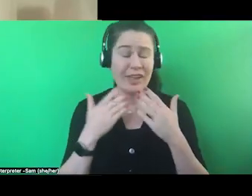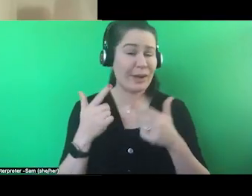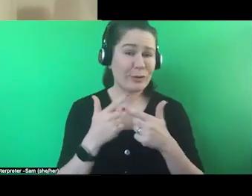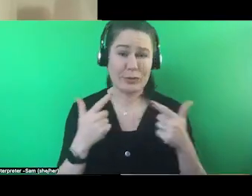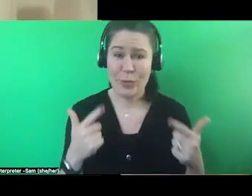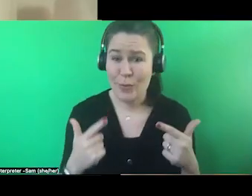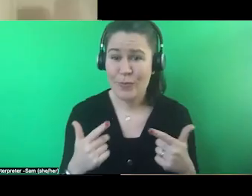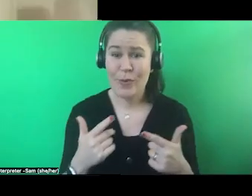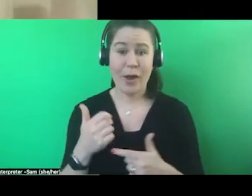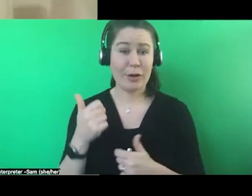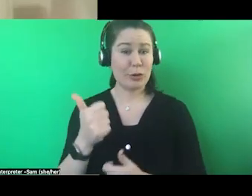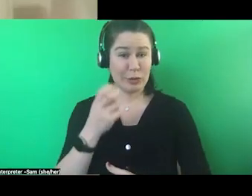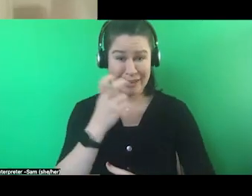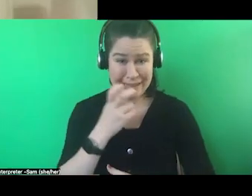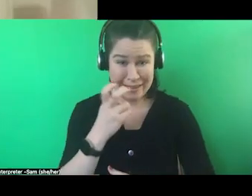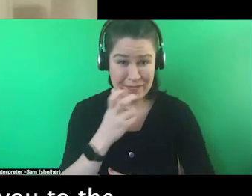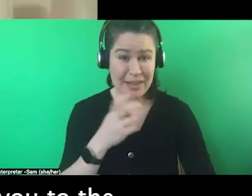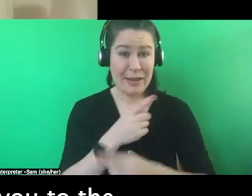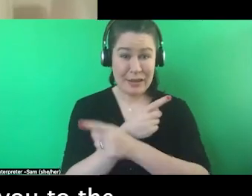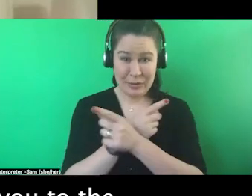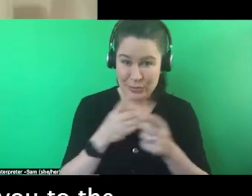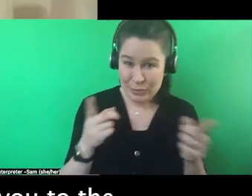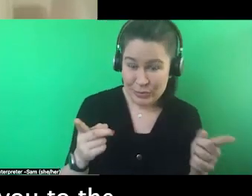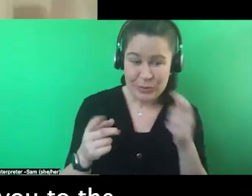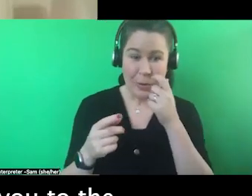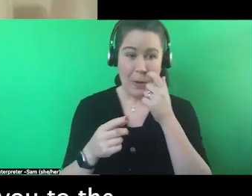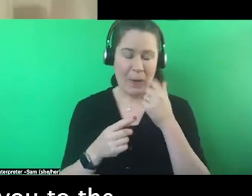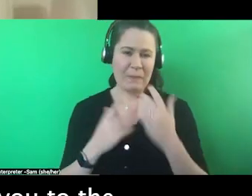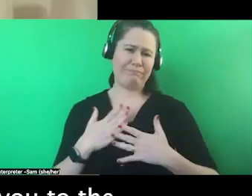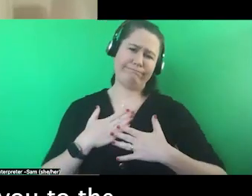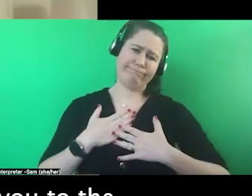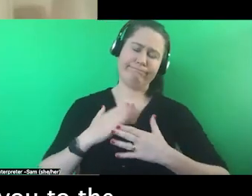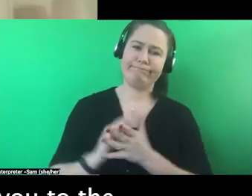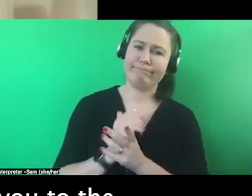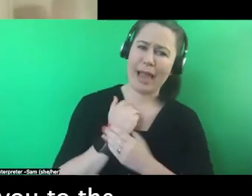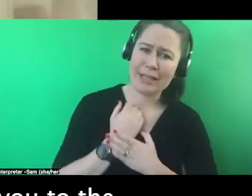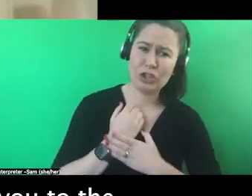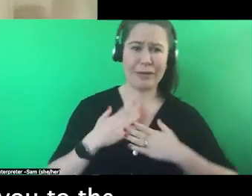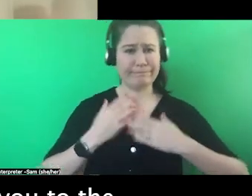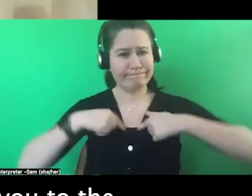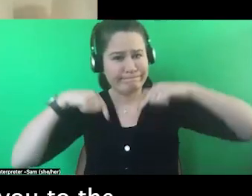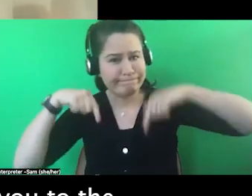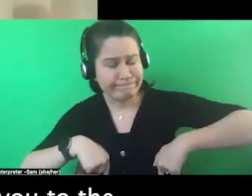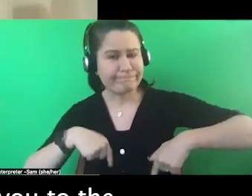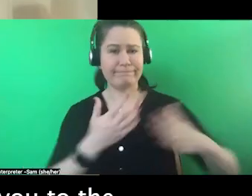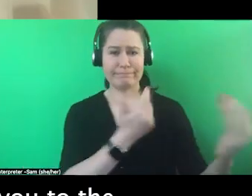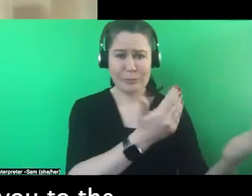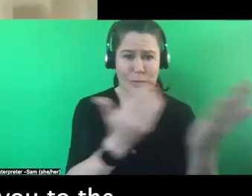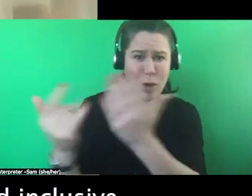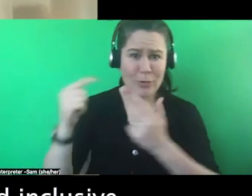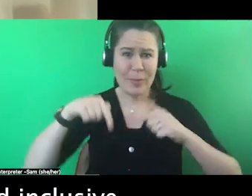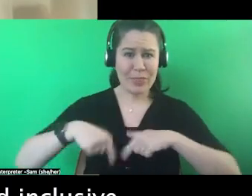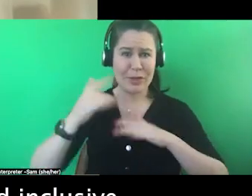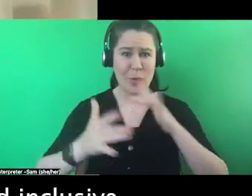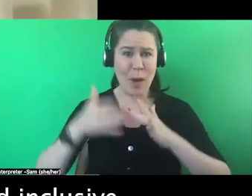And good evening to you all. It is an extreme pleasure for me to welcome you to the webinar